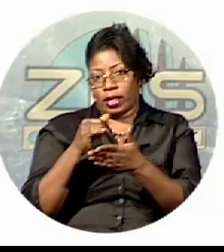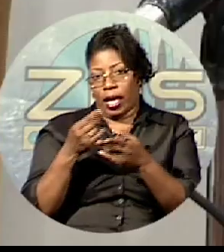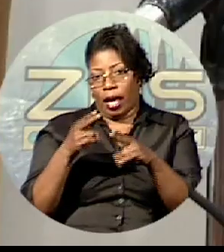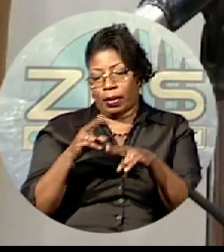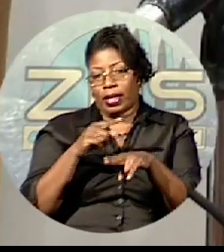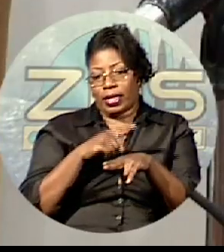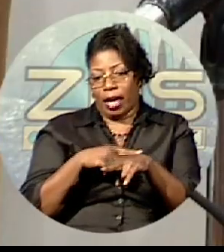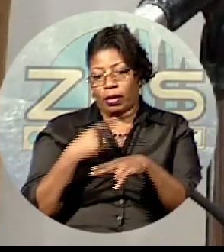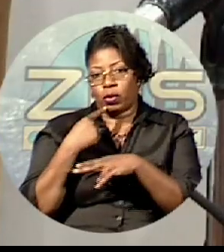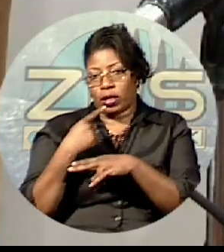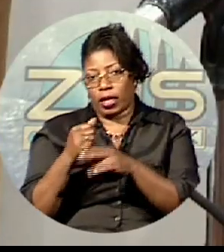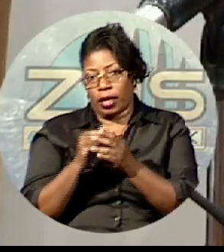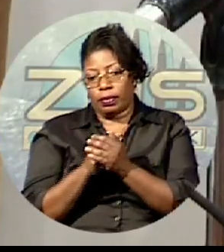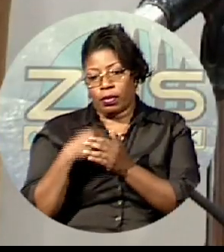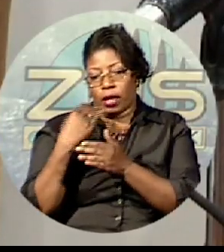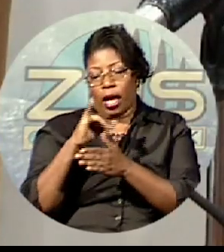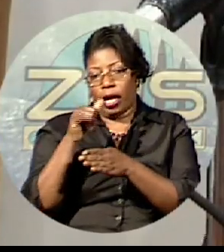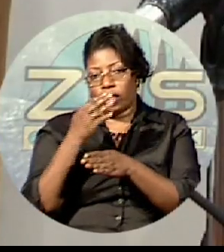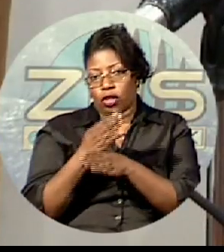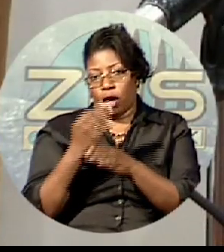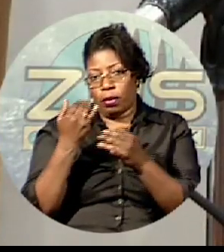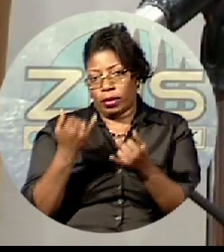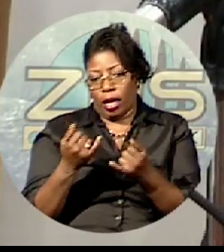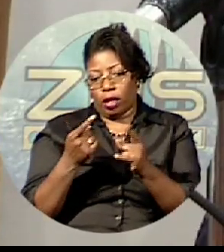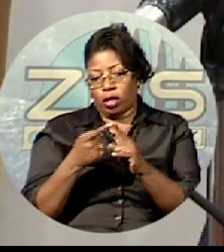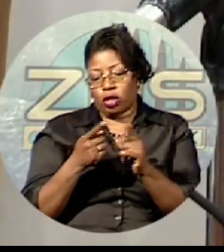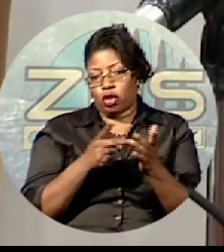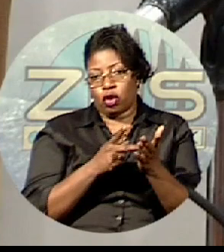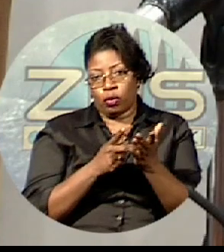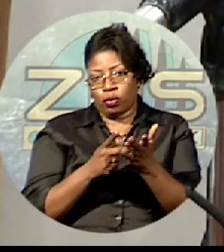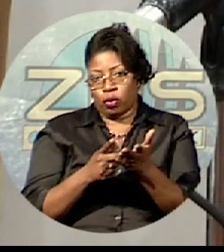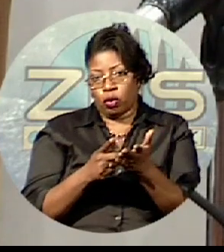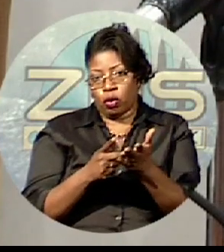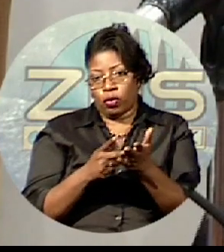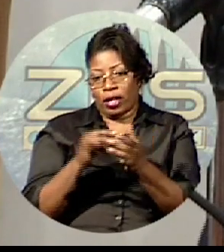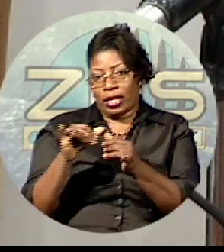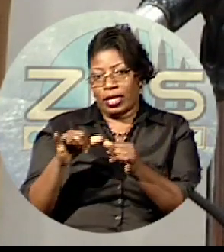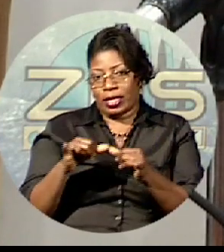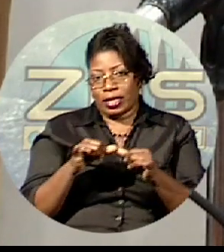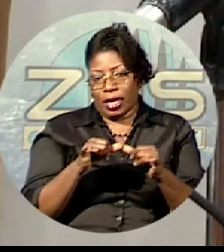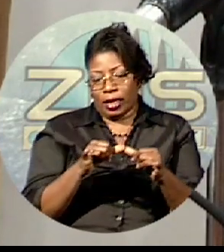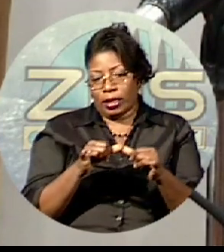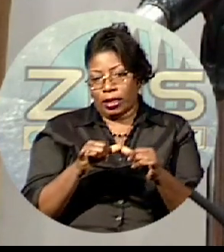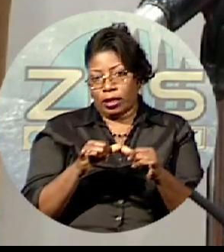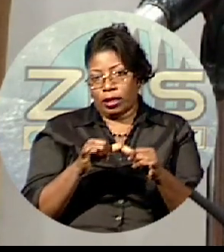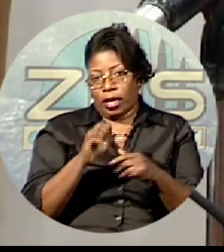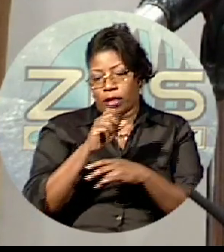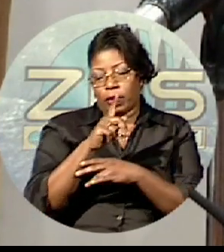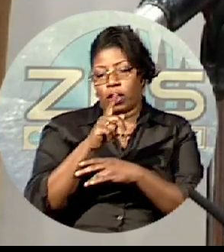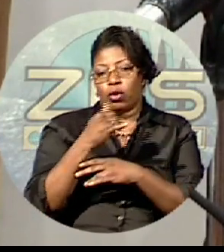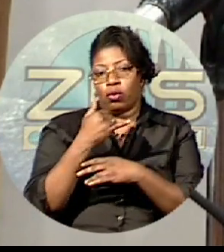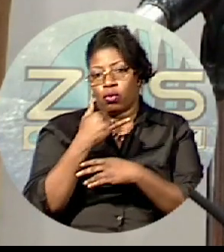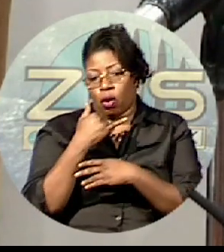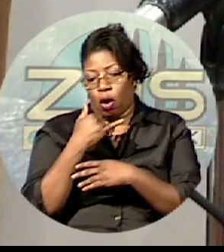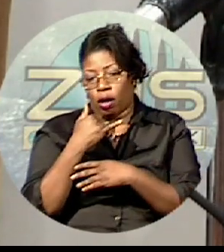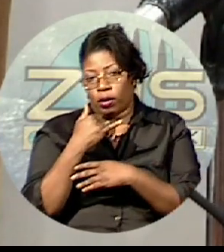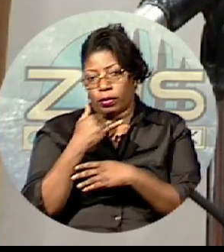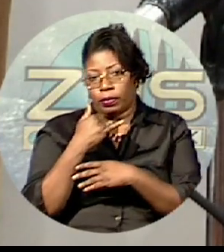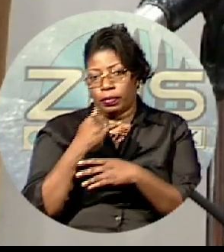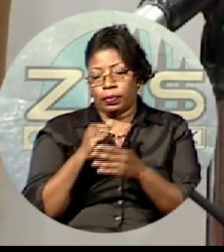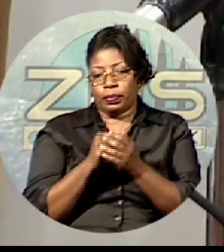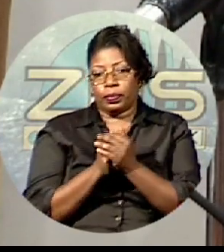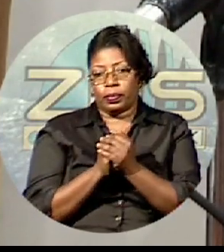place. And our job now is to prove Standard and Poor's wrong, right, and